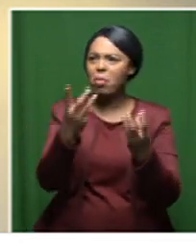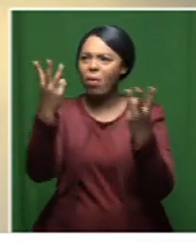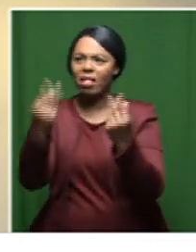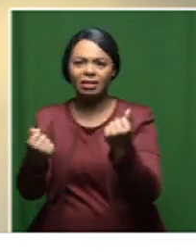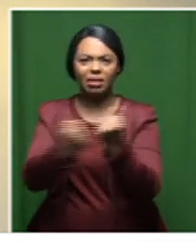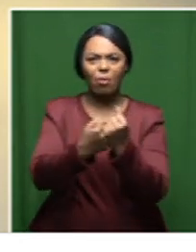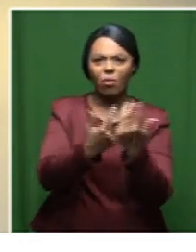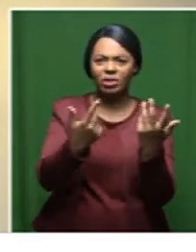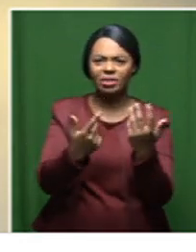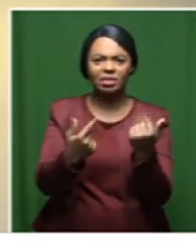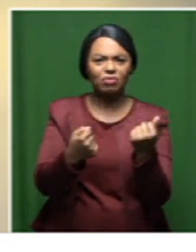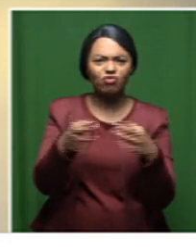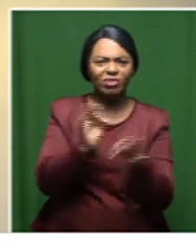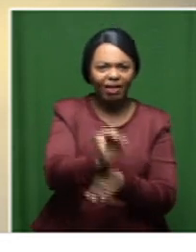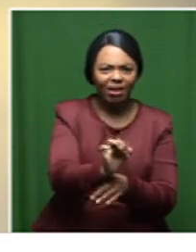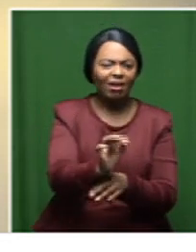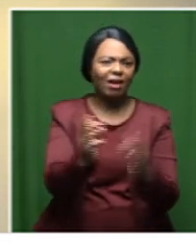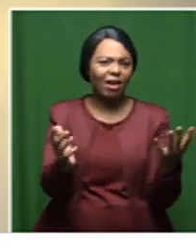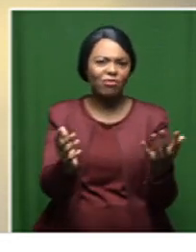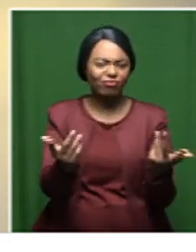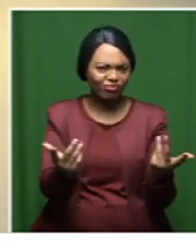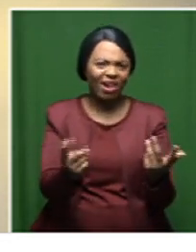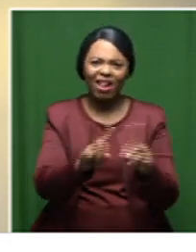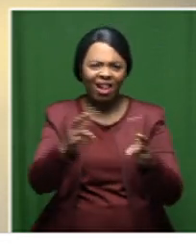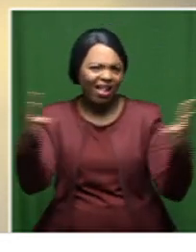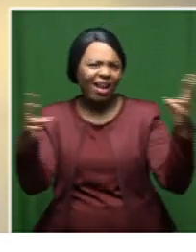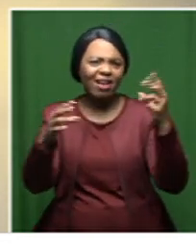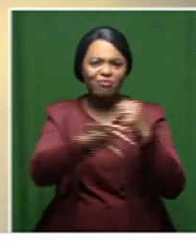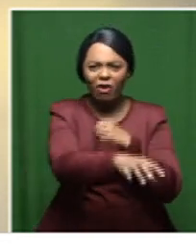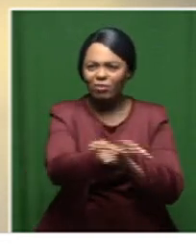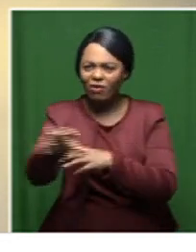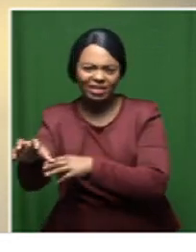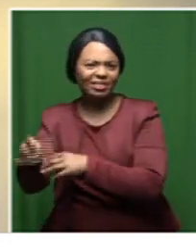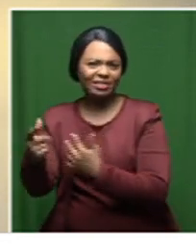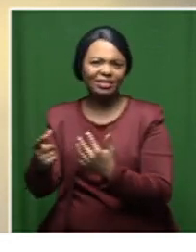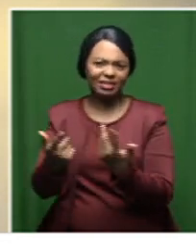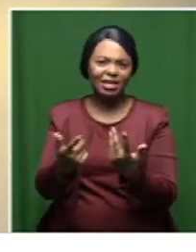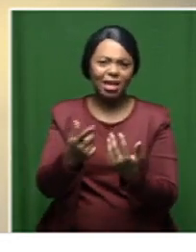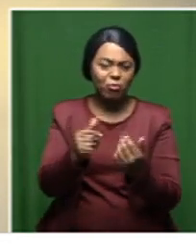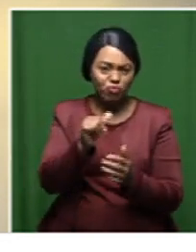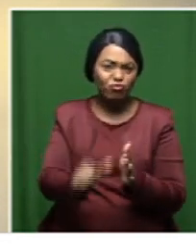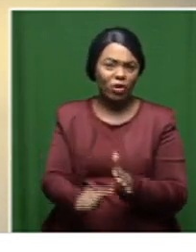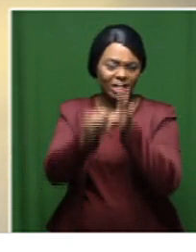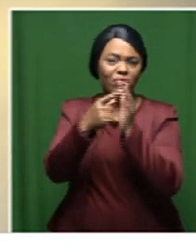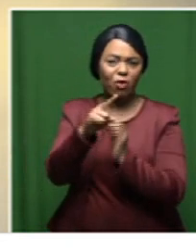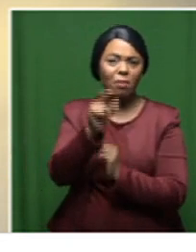have income coming from many parts of the country, which is important for musicians to